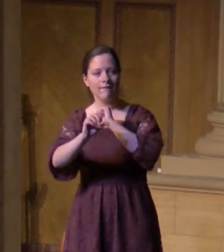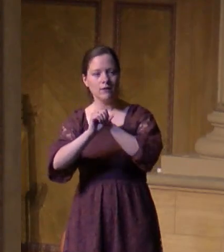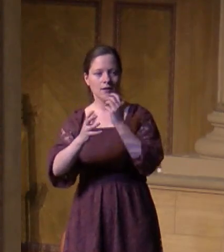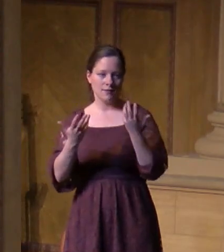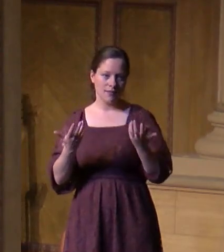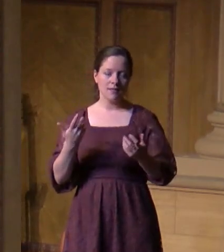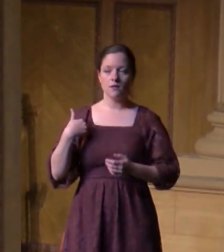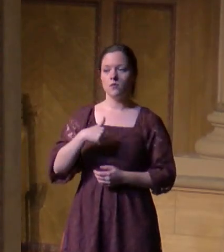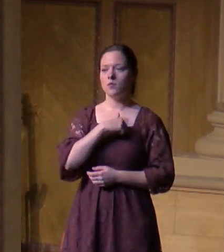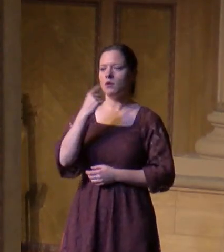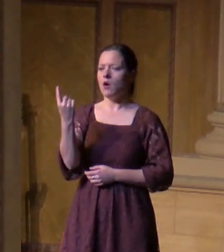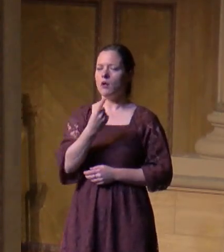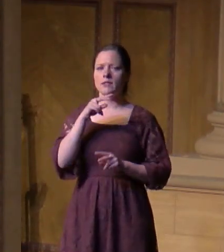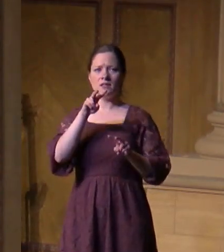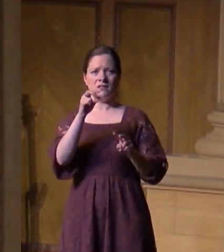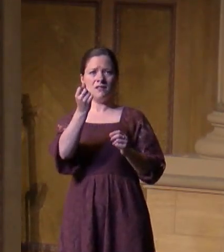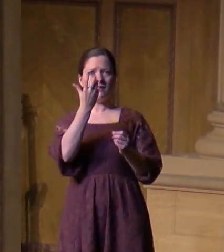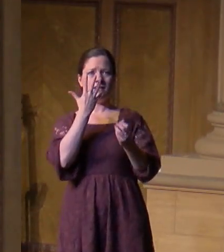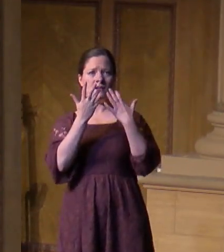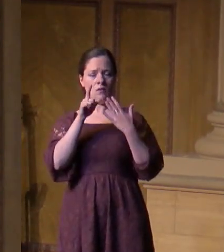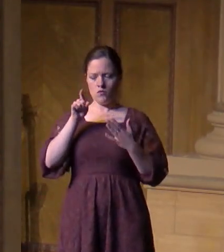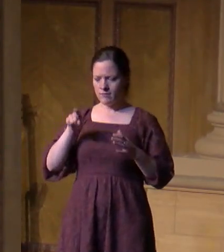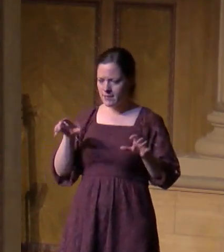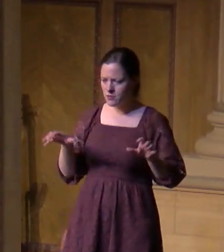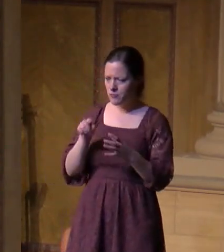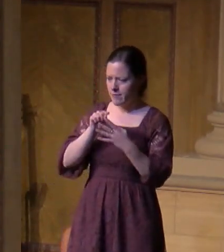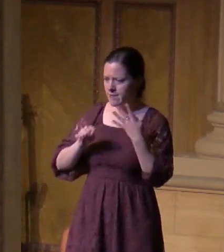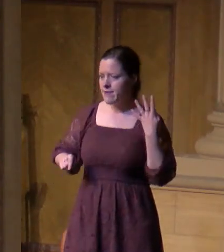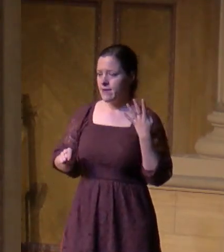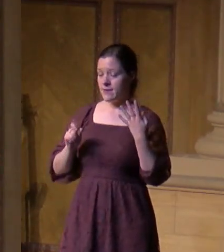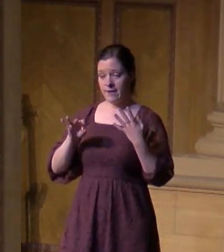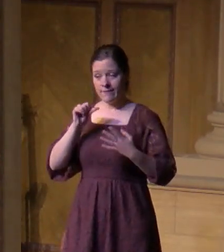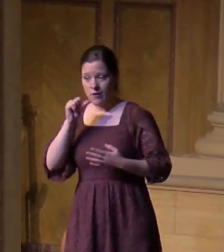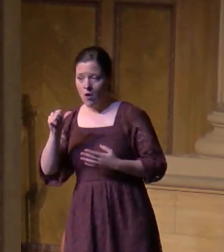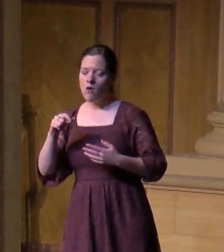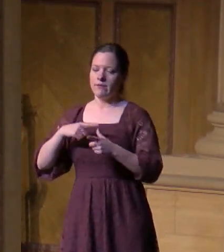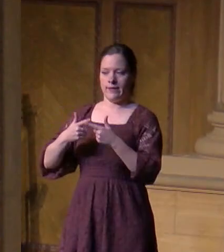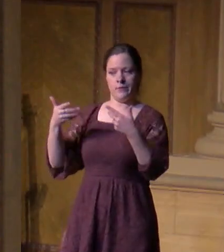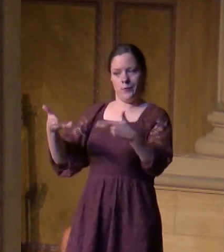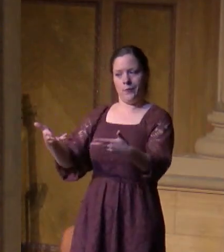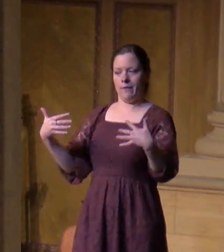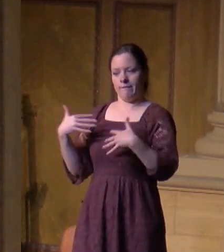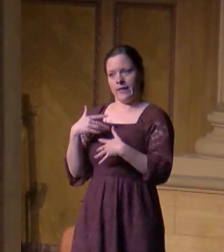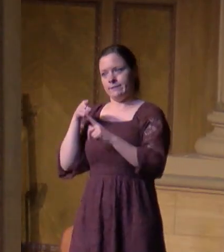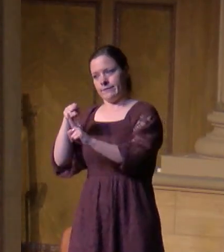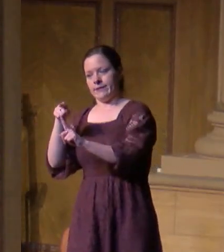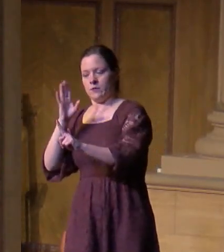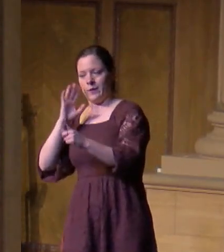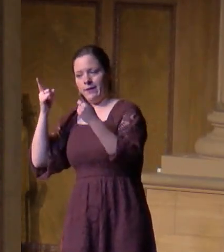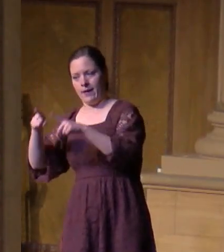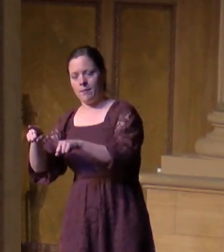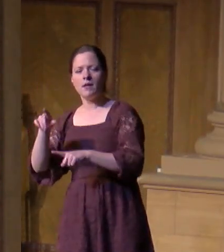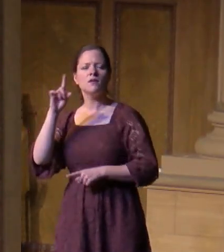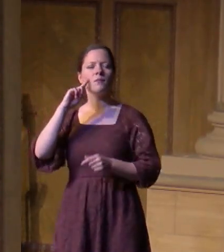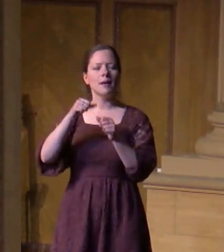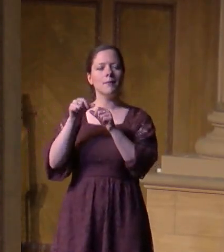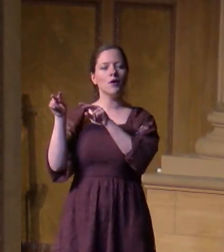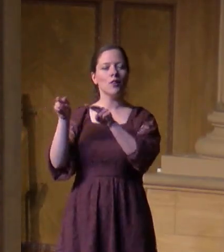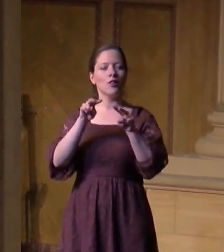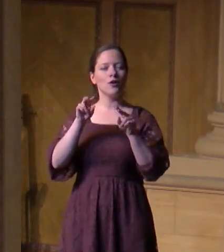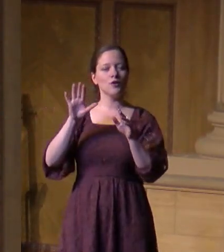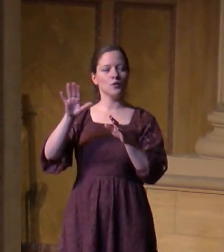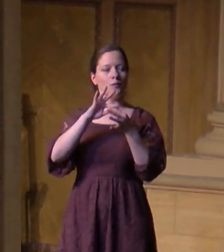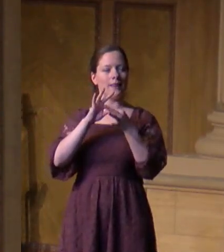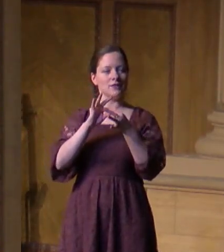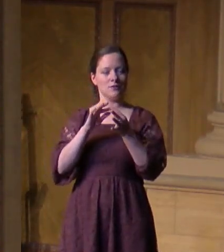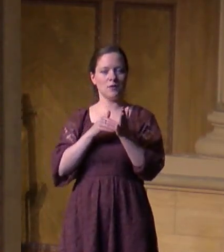we're always being told that we have to act in a certain way otherwise this feared outcome will come we might even look at our relationships this way and we